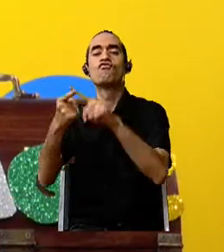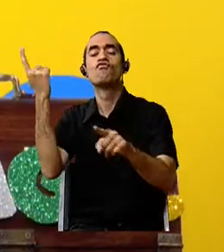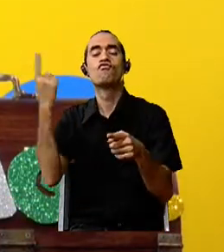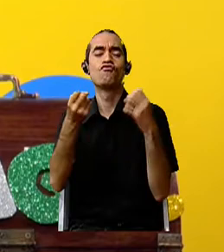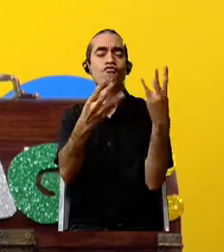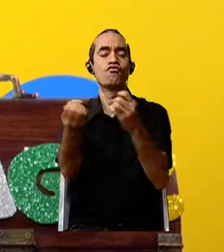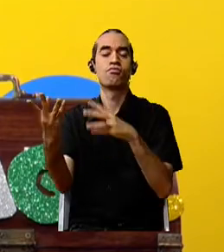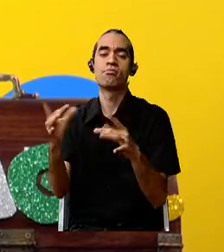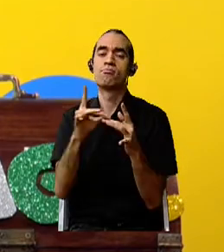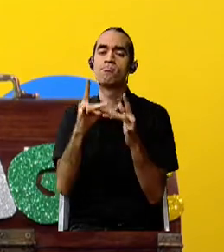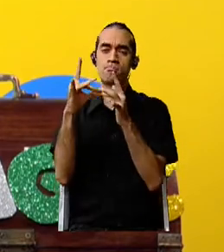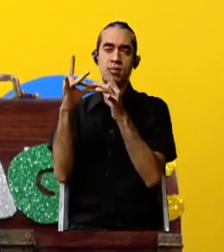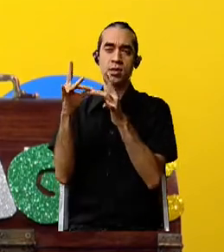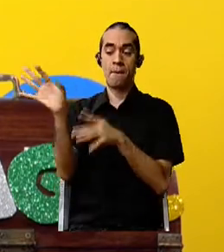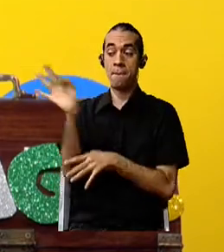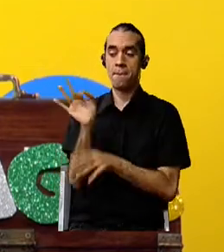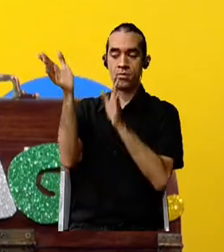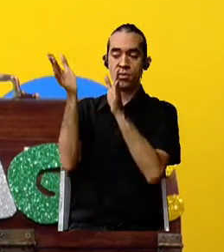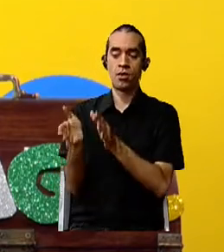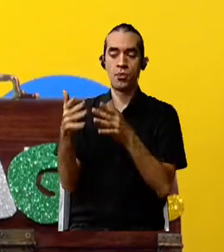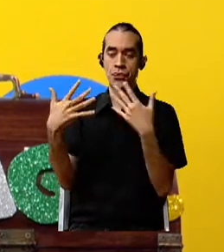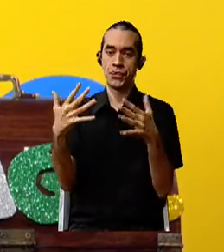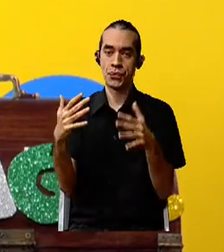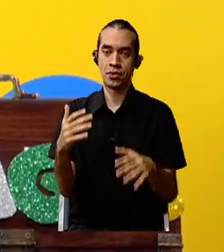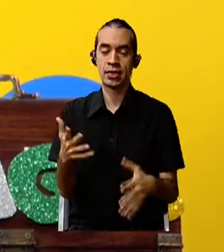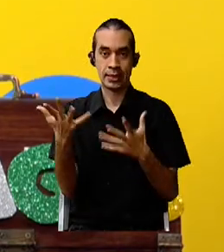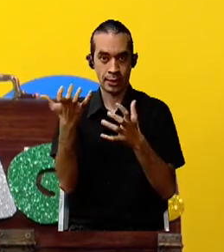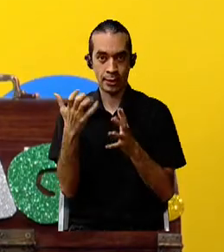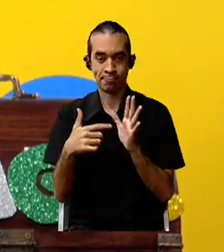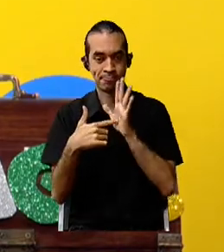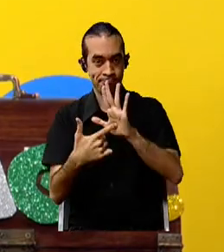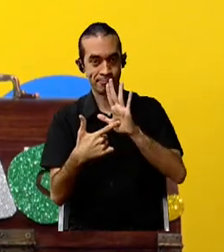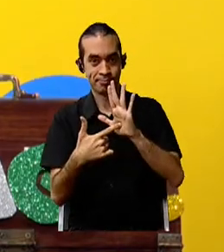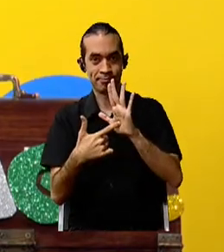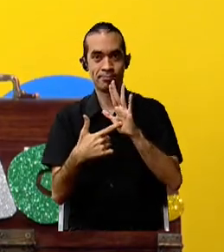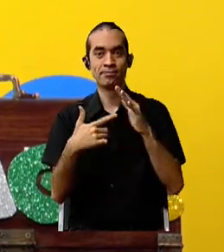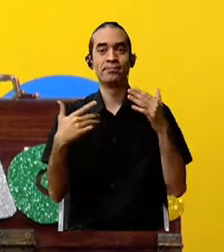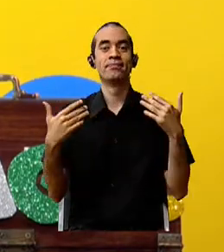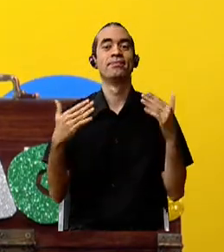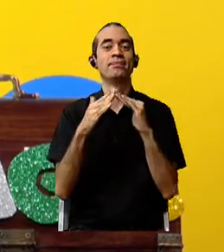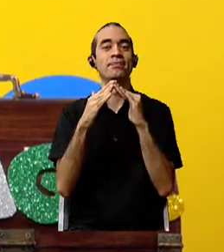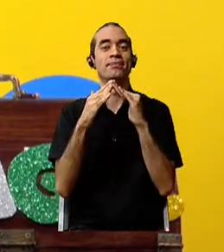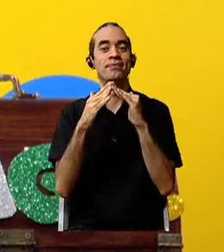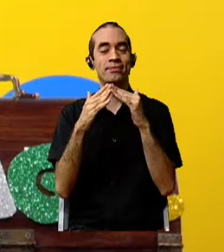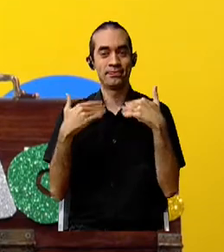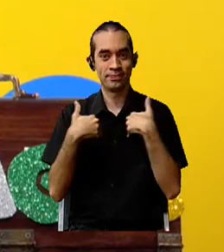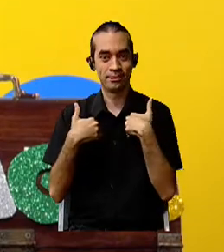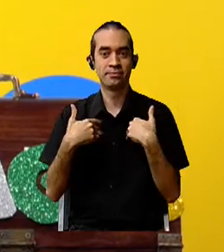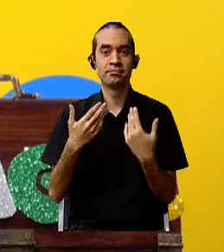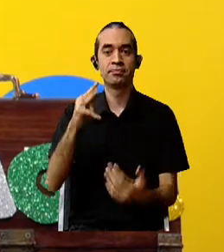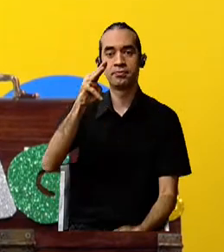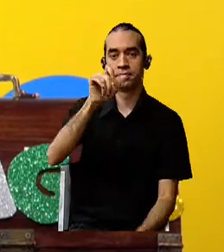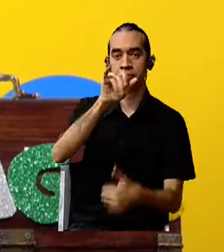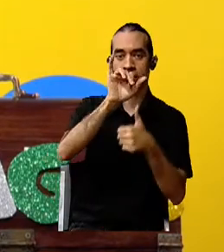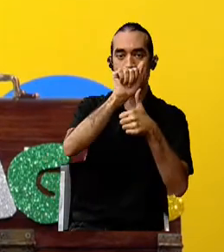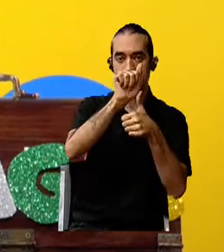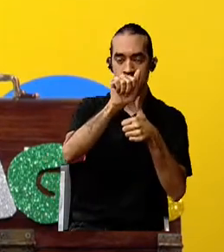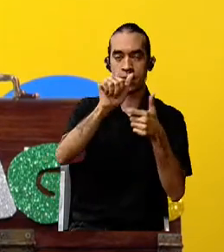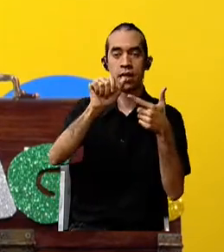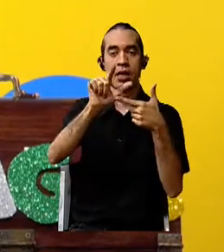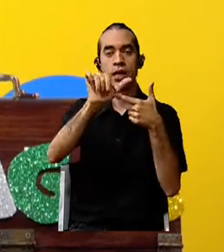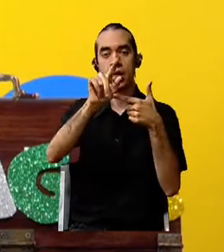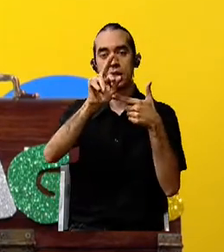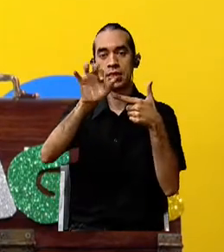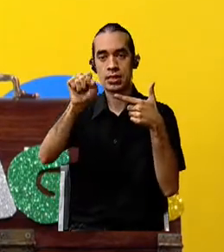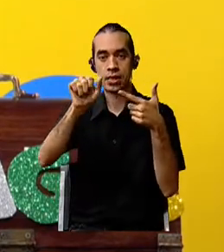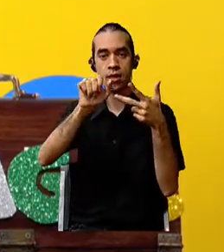some special guests that want to show their pets. We are going to watch Marisa, Larissa, and Matthew, and